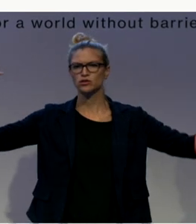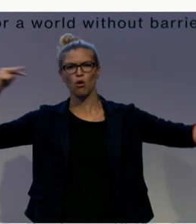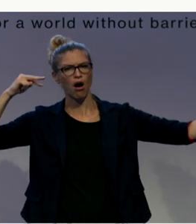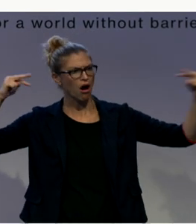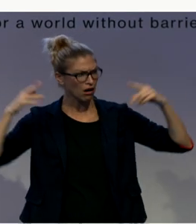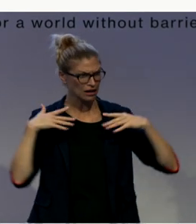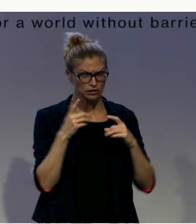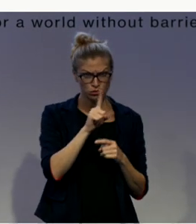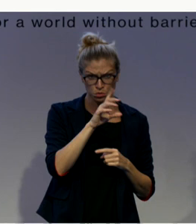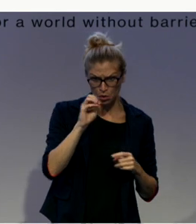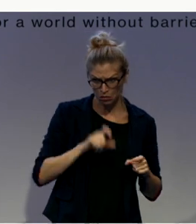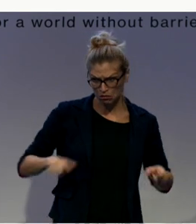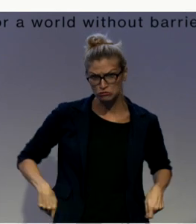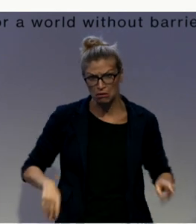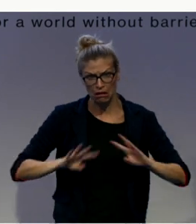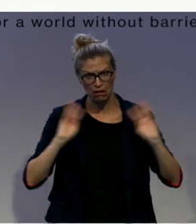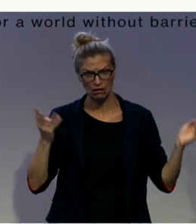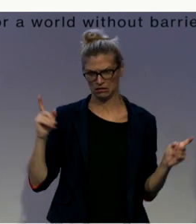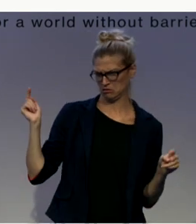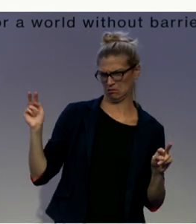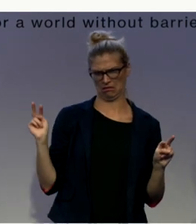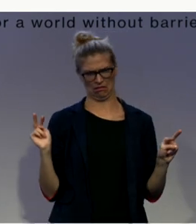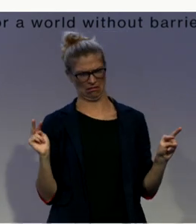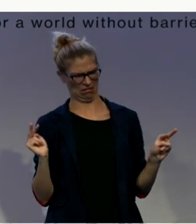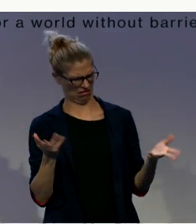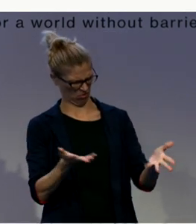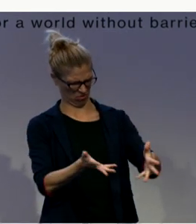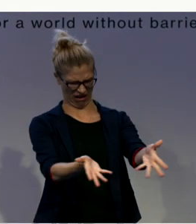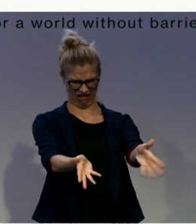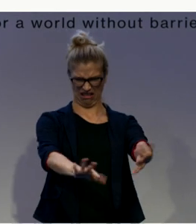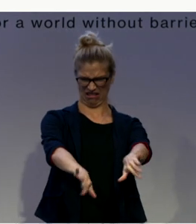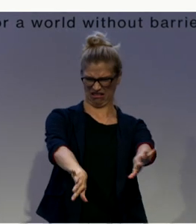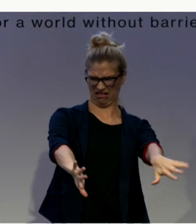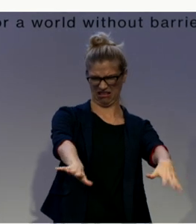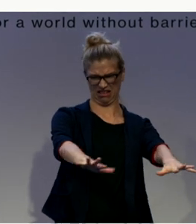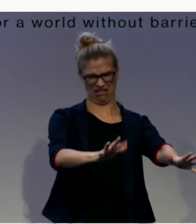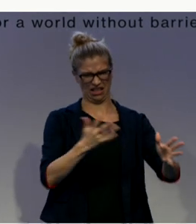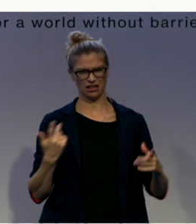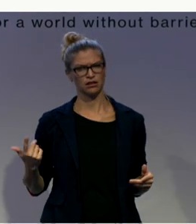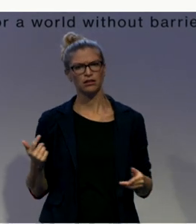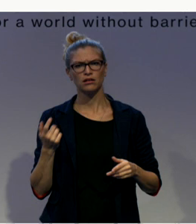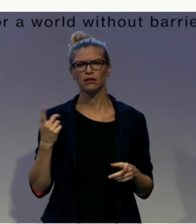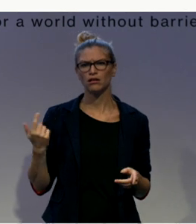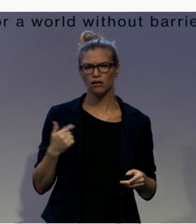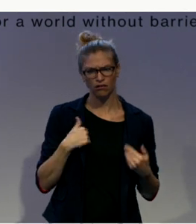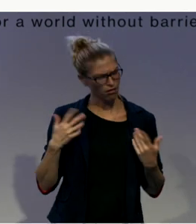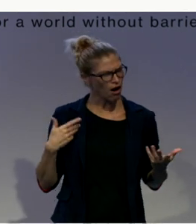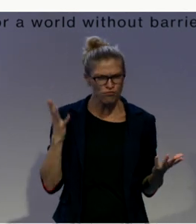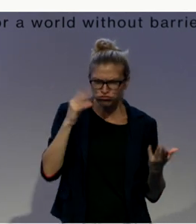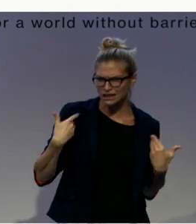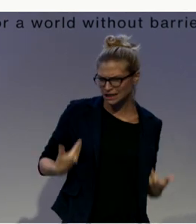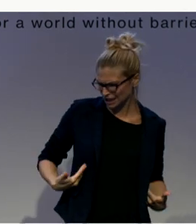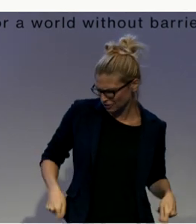and ask, what are you doing here? And see people who are wearing good, who are looking good. This is the way we are changing